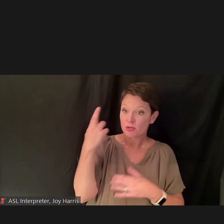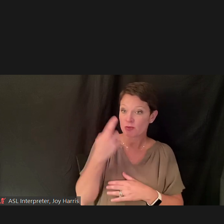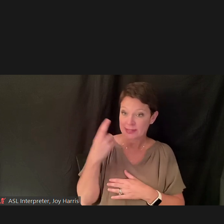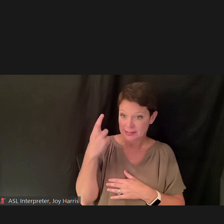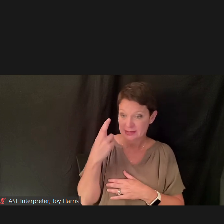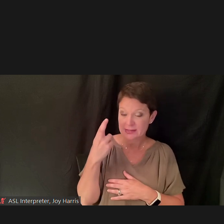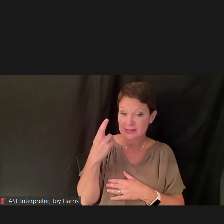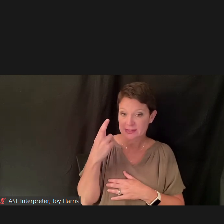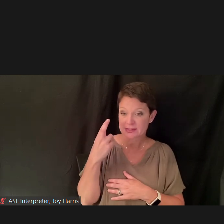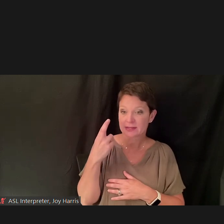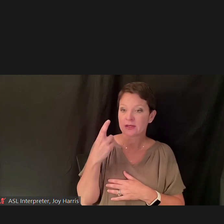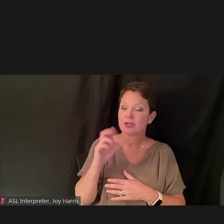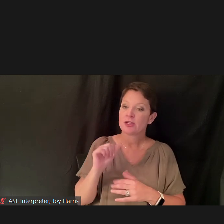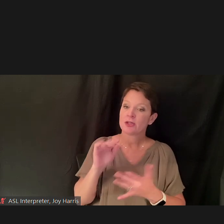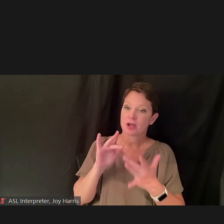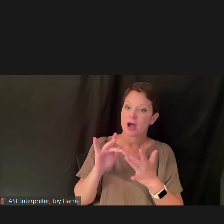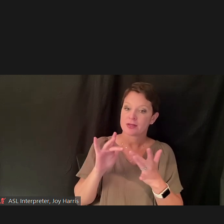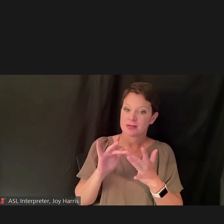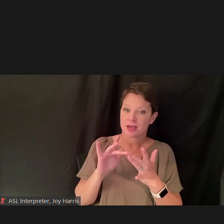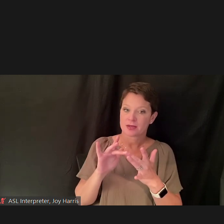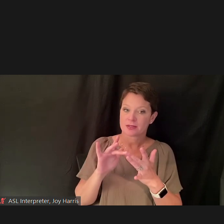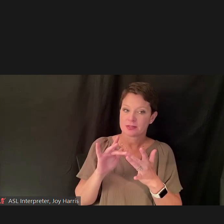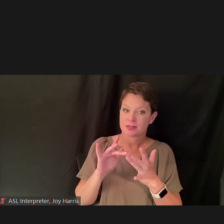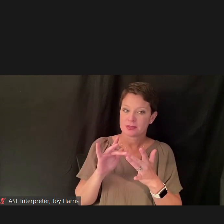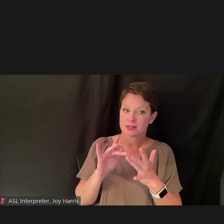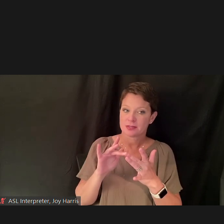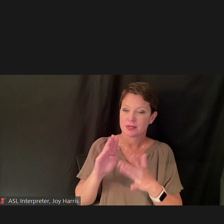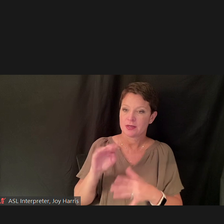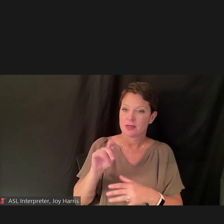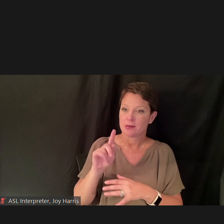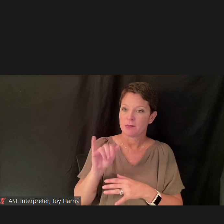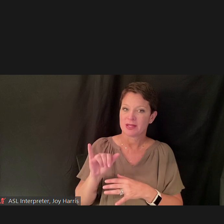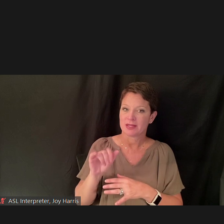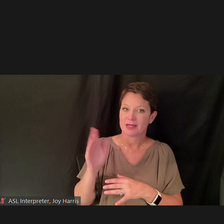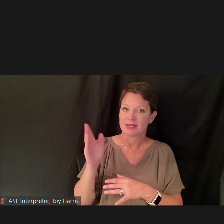el servicio de they agua can por reach out cuestiones de to salud, puede.